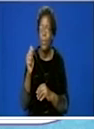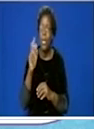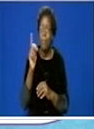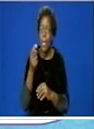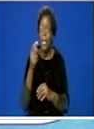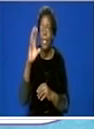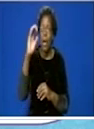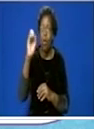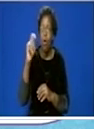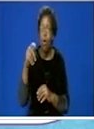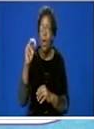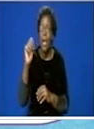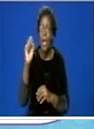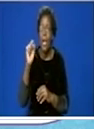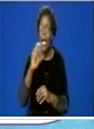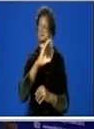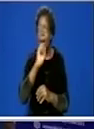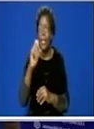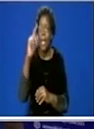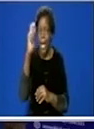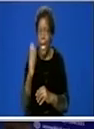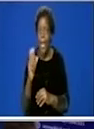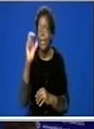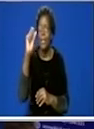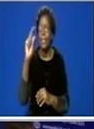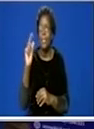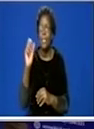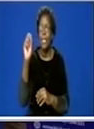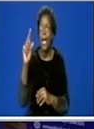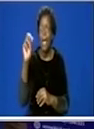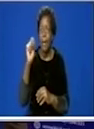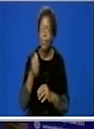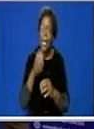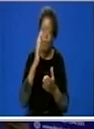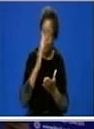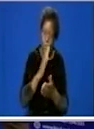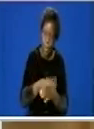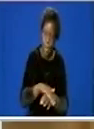the colenchyma, and the xylem. Excellent. Yes. Dear learners watching us,